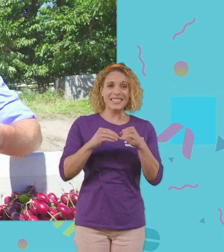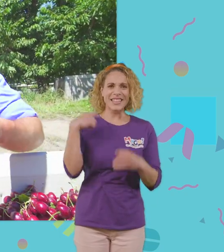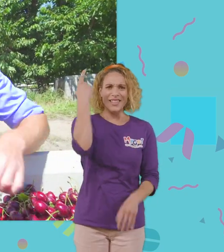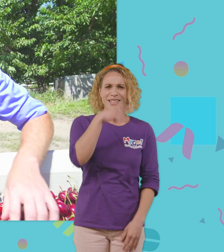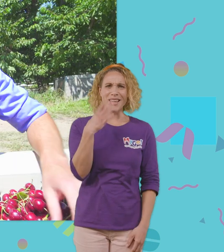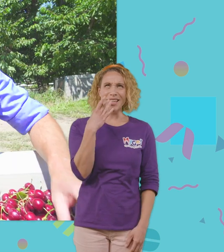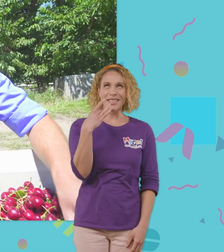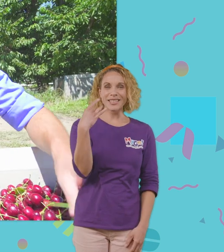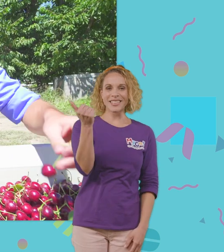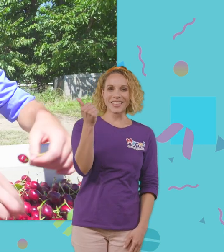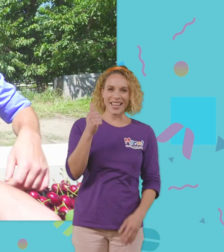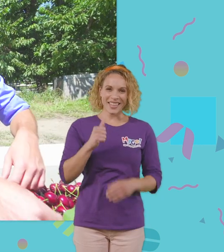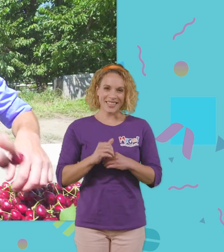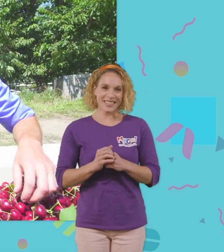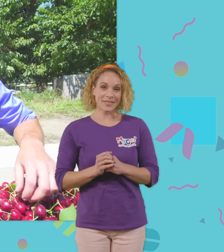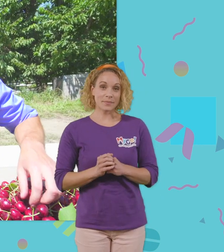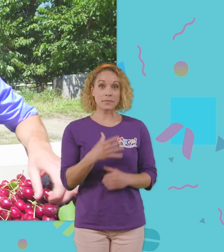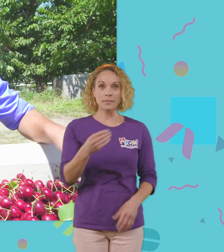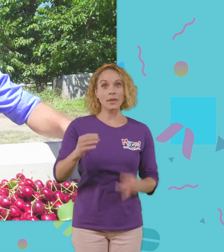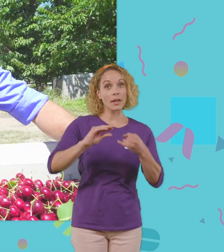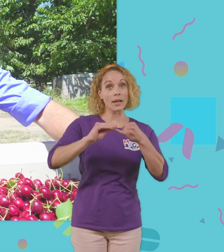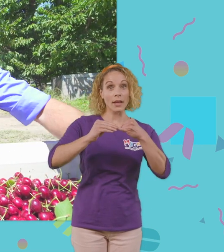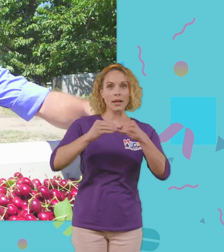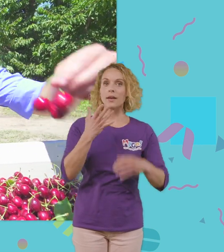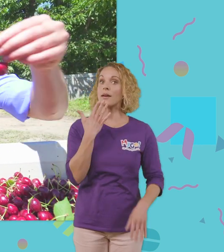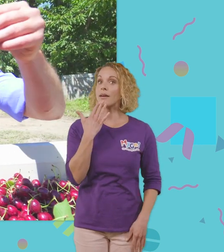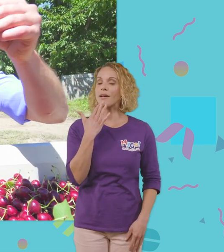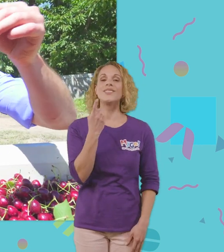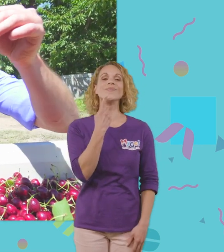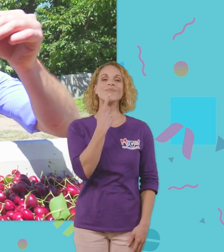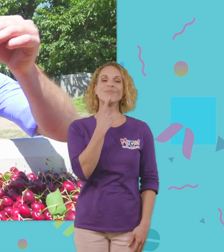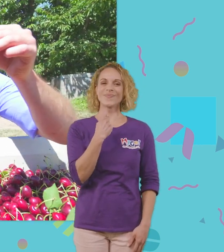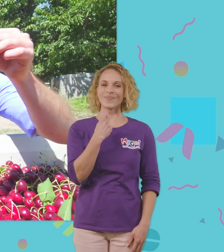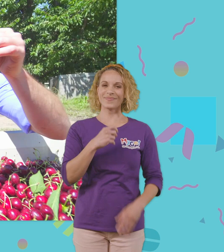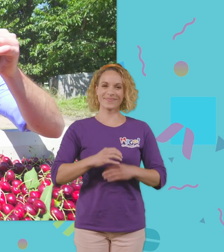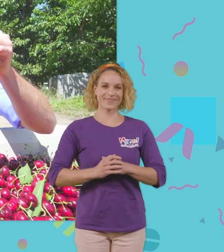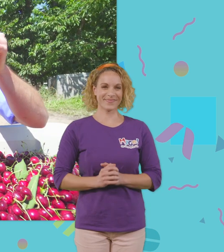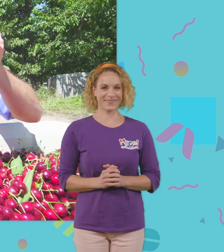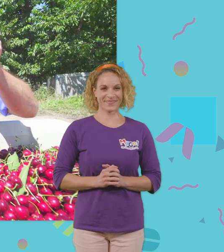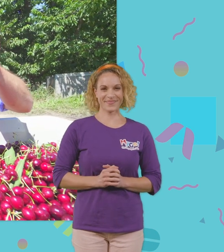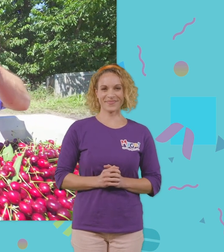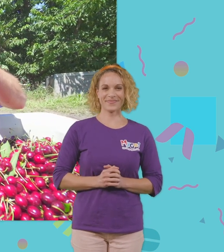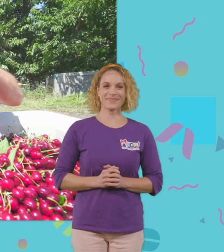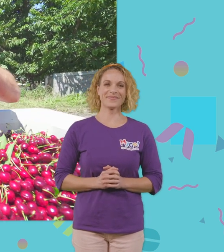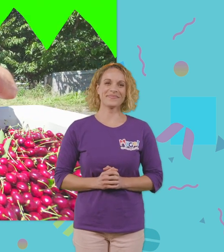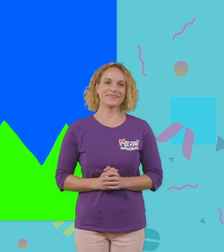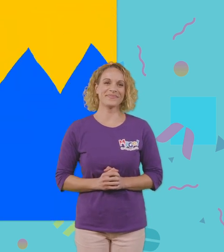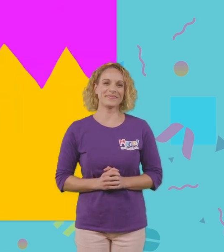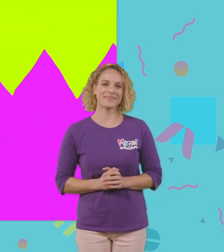Cherries look so tasty, and these cherries are the color red.